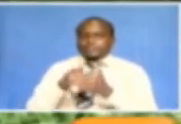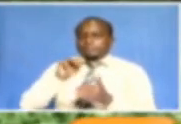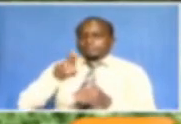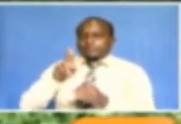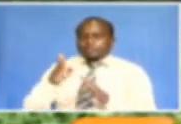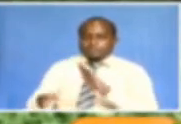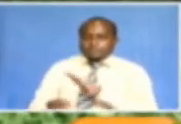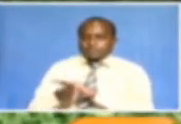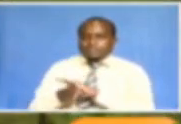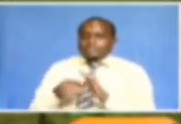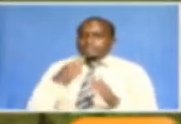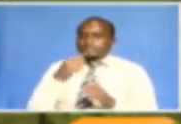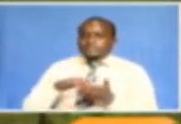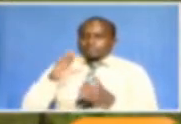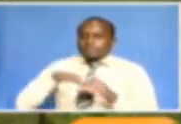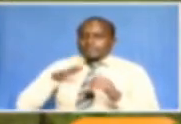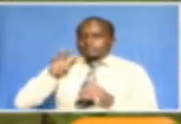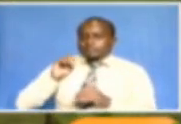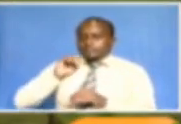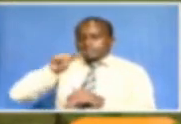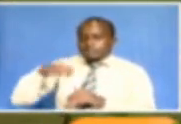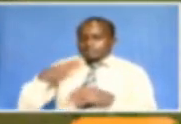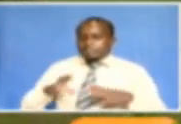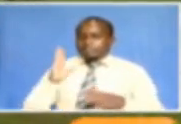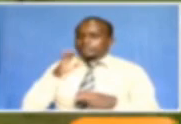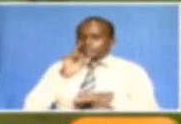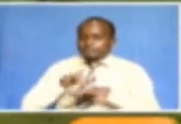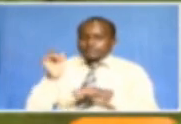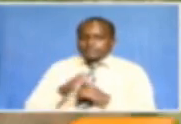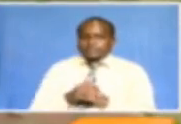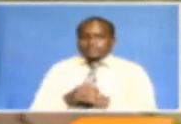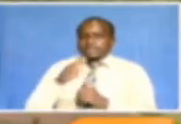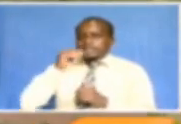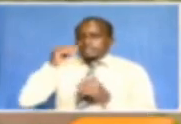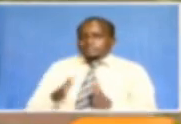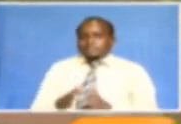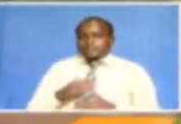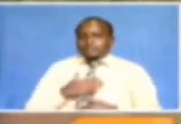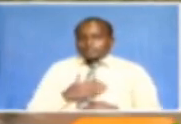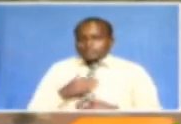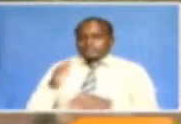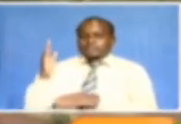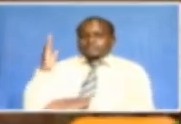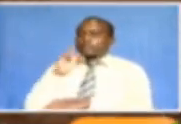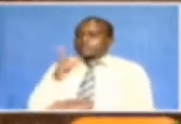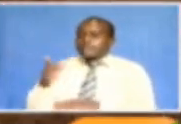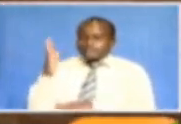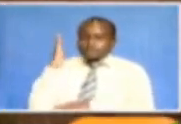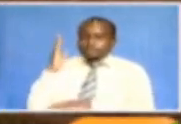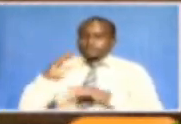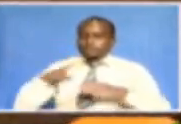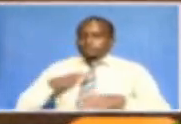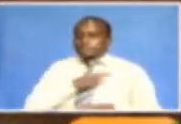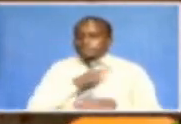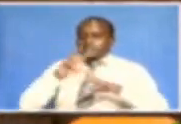MP claims over 40,000 people will be affected. Speaker Justin Muturi ordered the Security Committee to probe the matter.